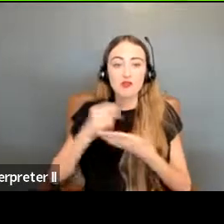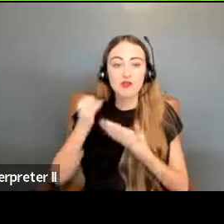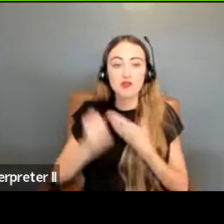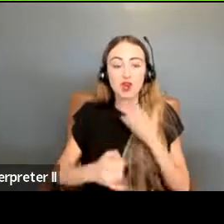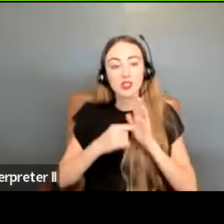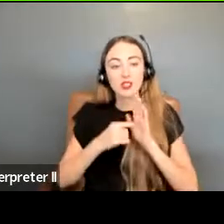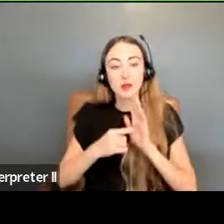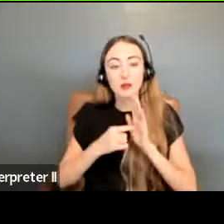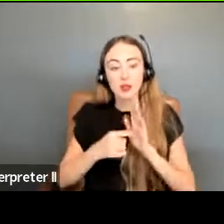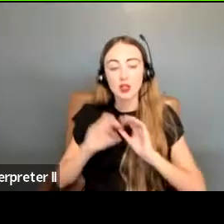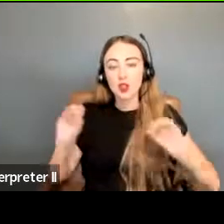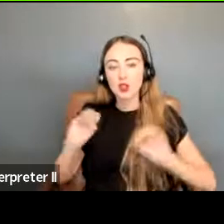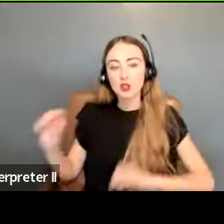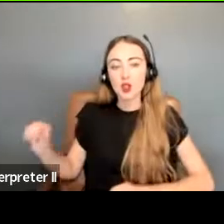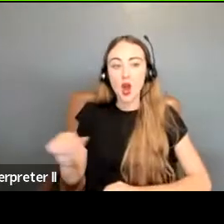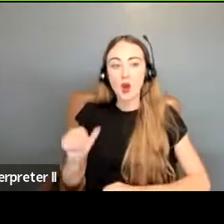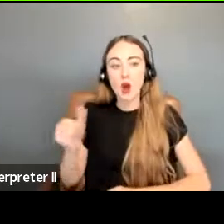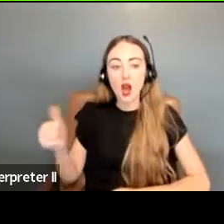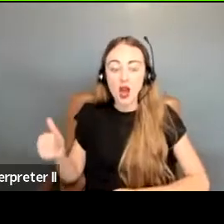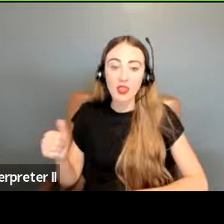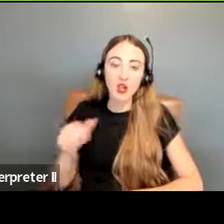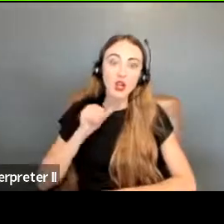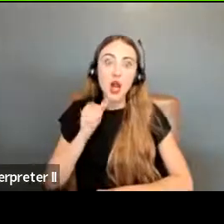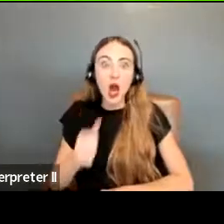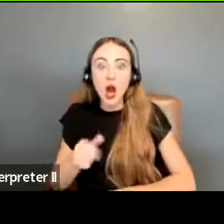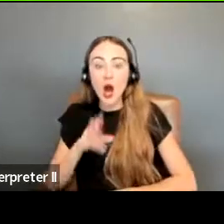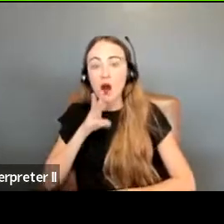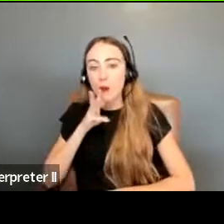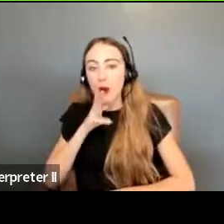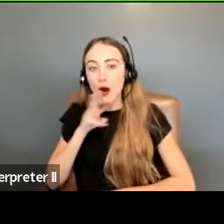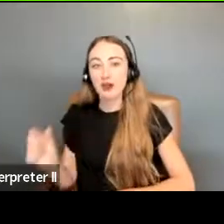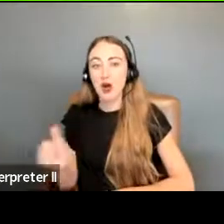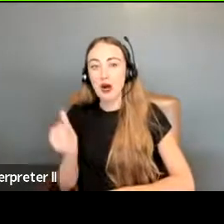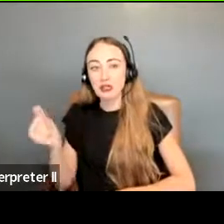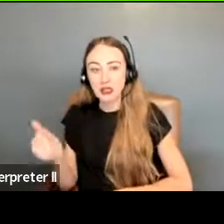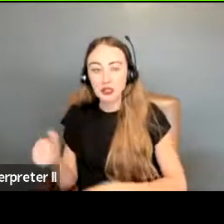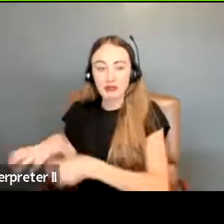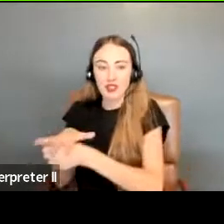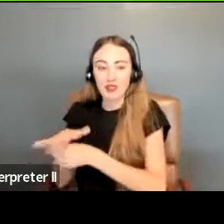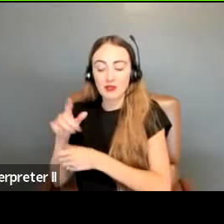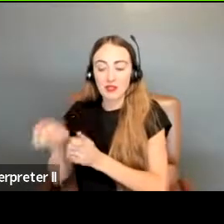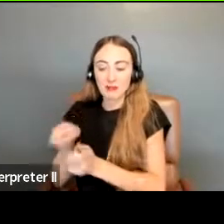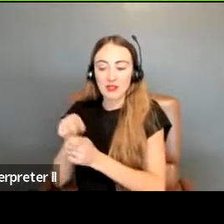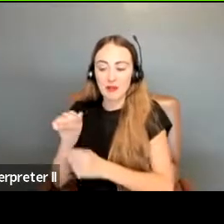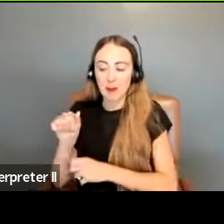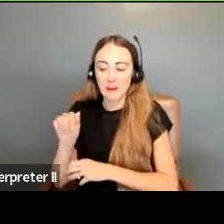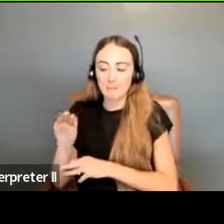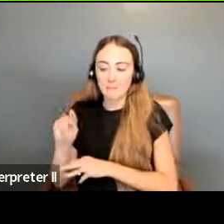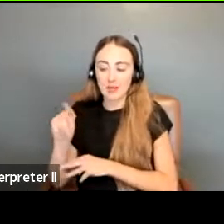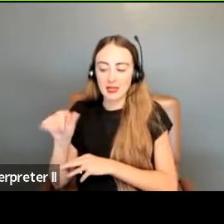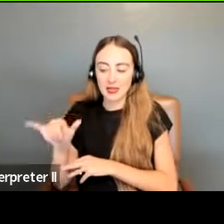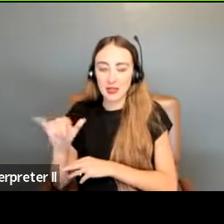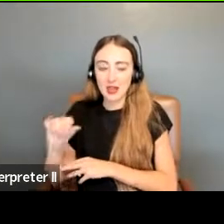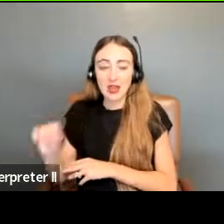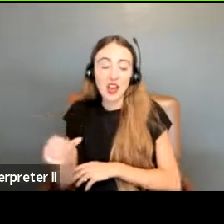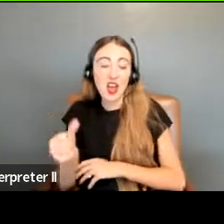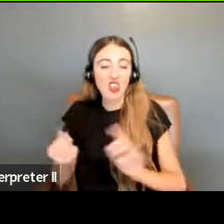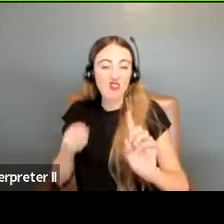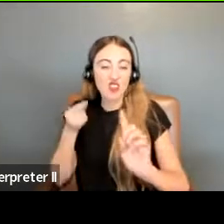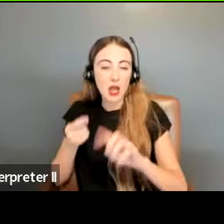demonstrate that there are no feasible non-water located alternative sites for particular amenities and other intended uses of the